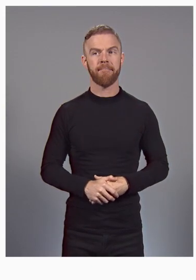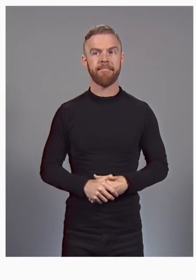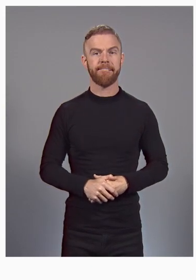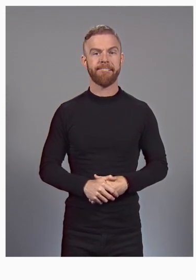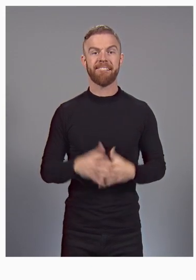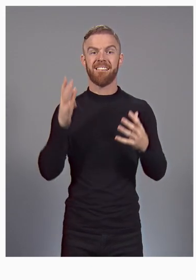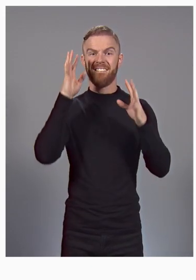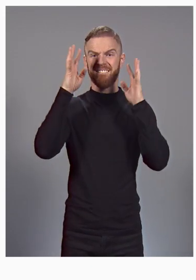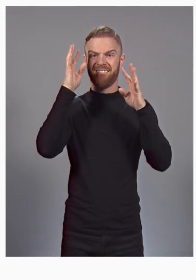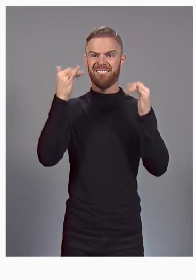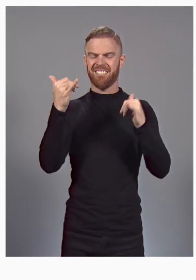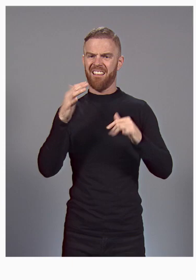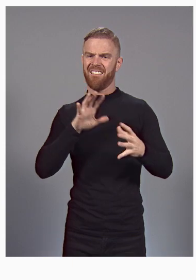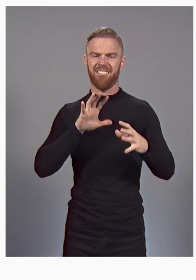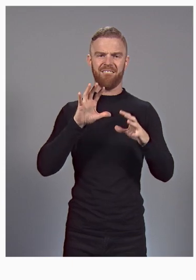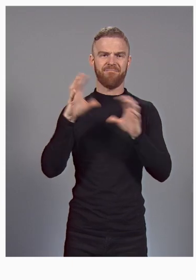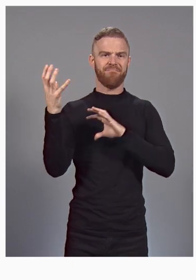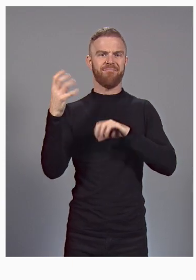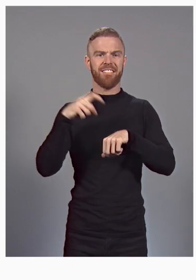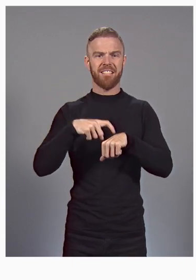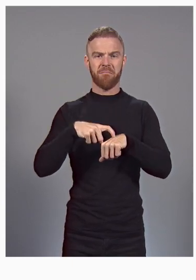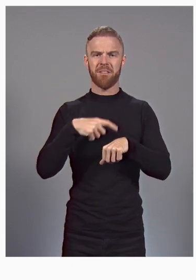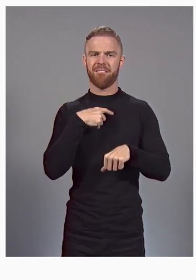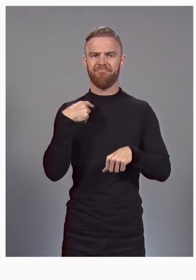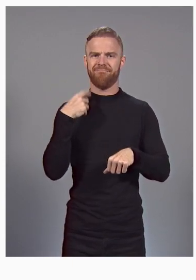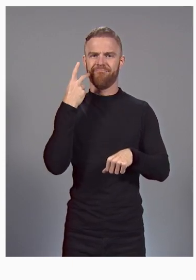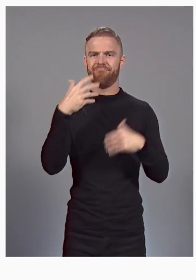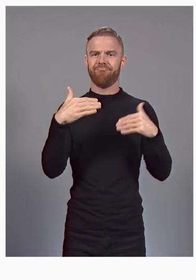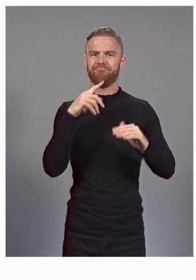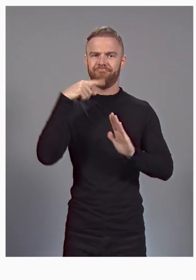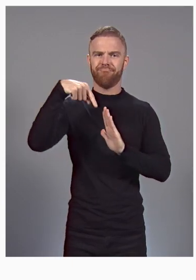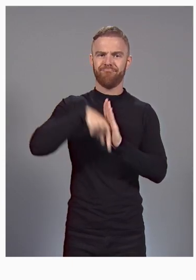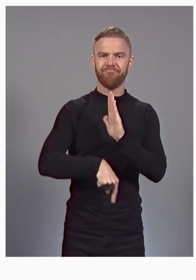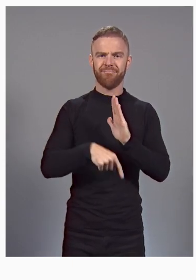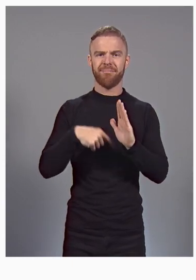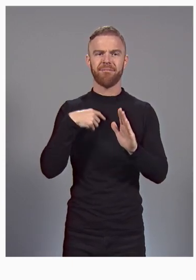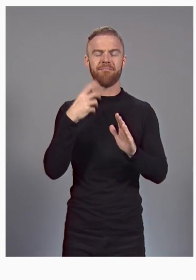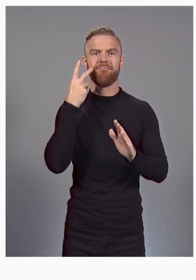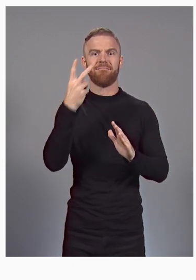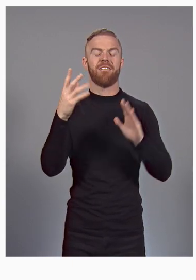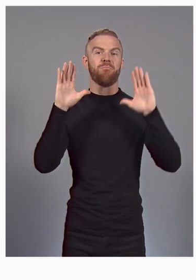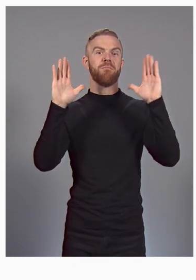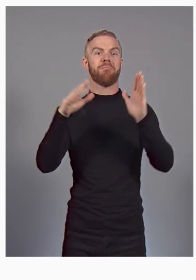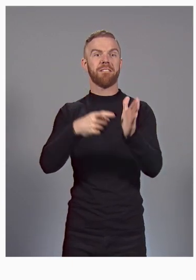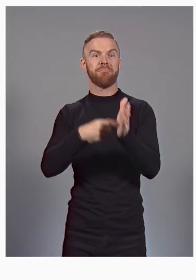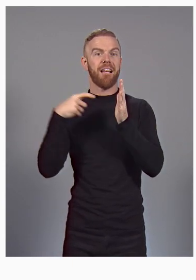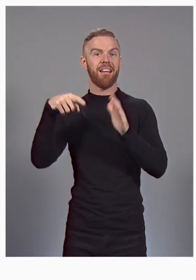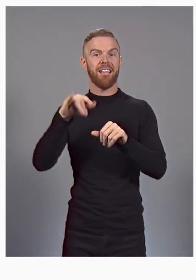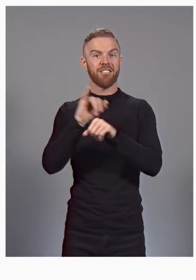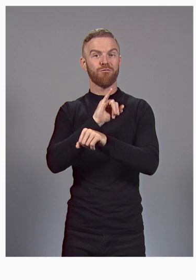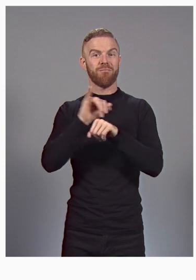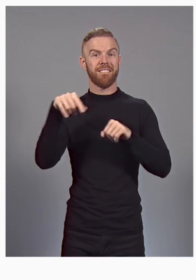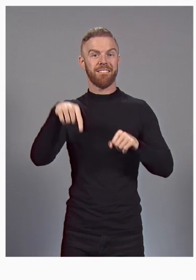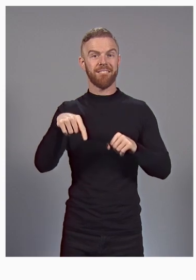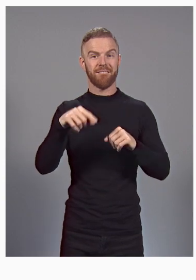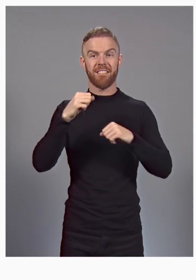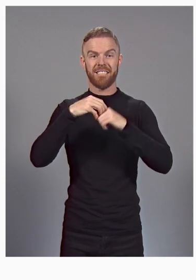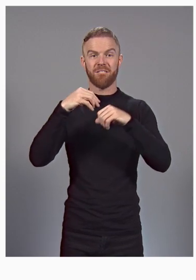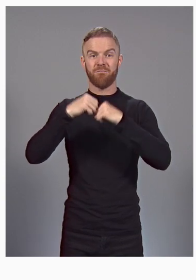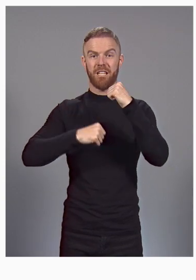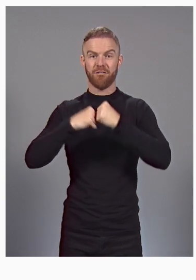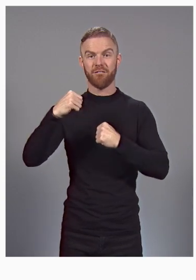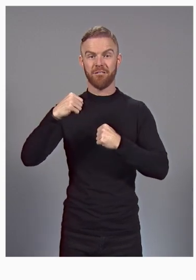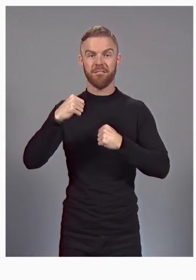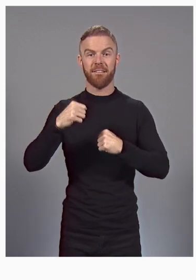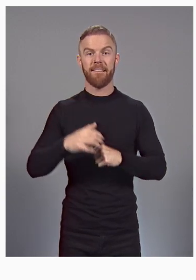profound. We're seeing incredible demand on the industry's infrastructure, yet simultaneous plateaus in efficiency. You